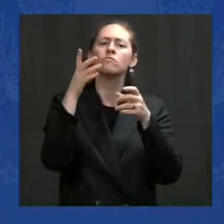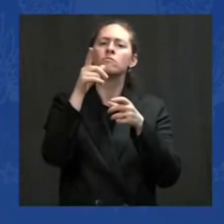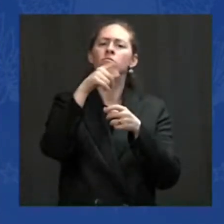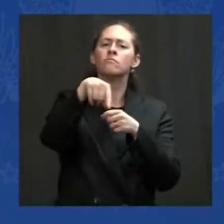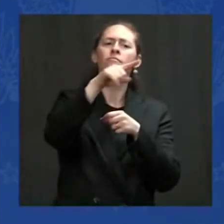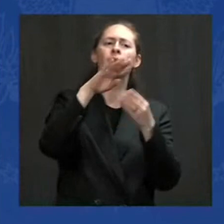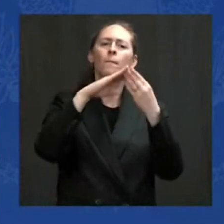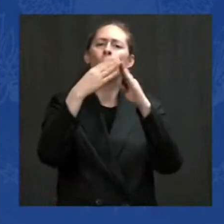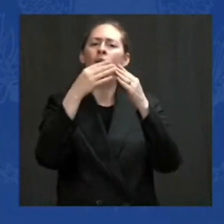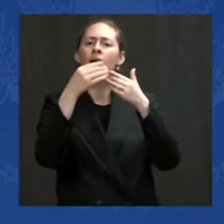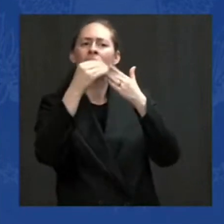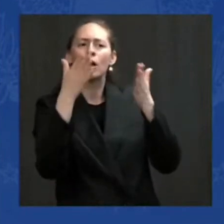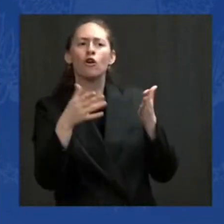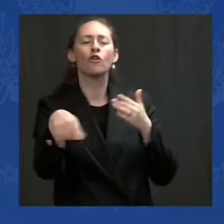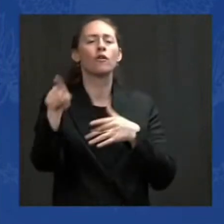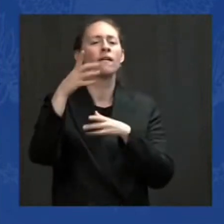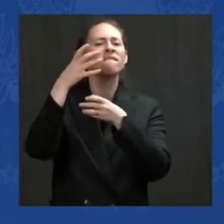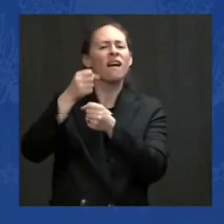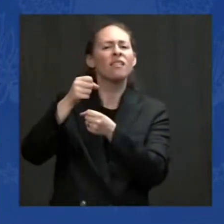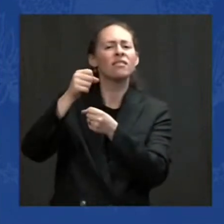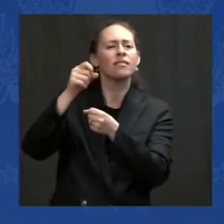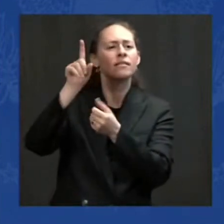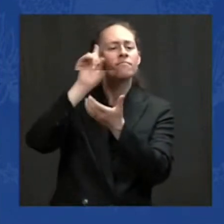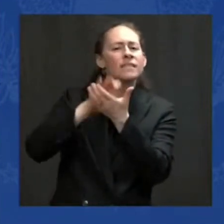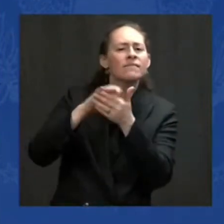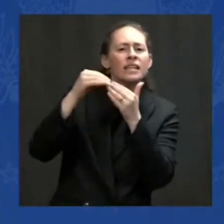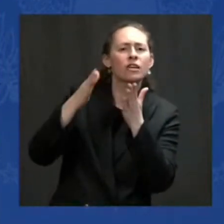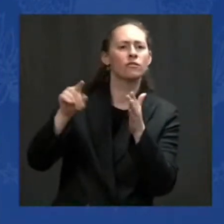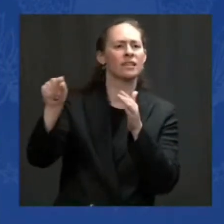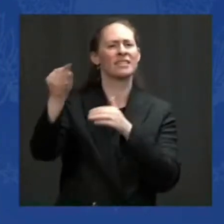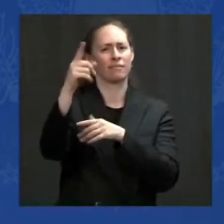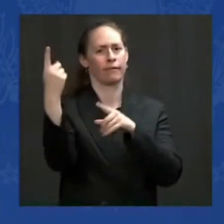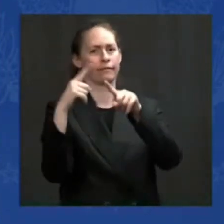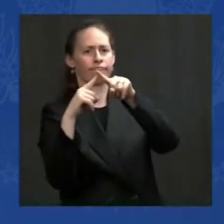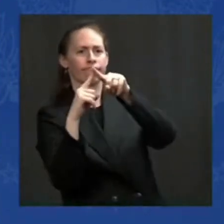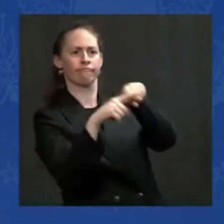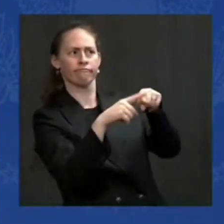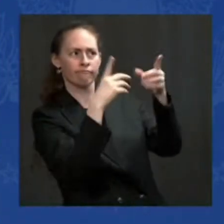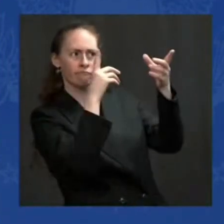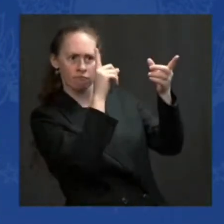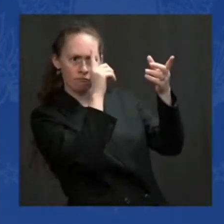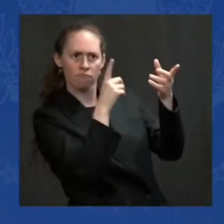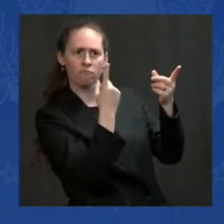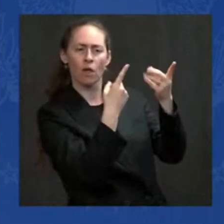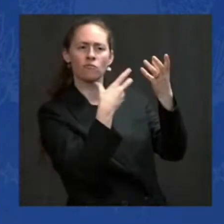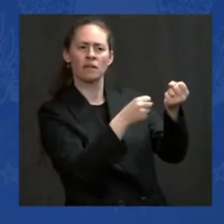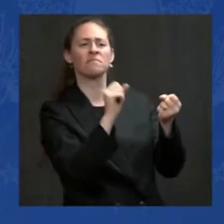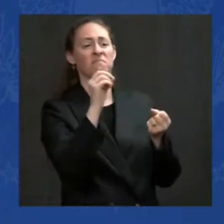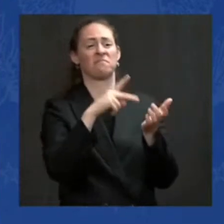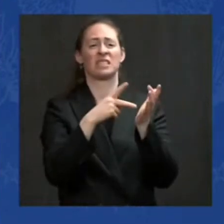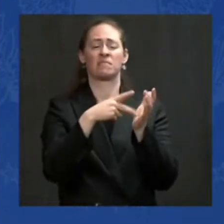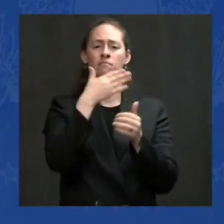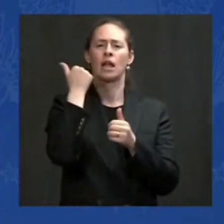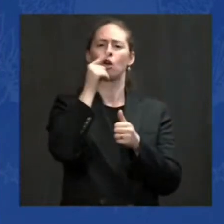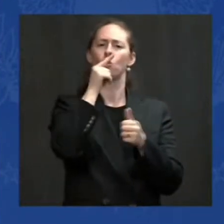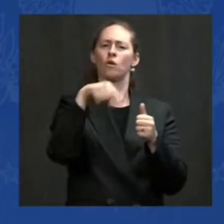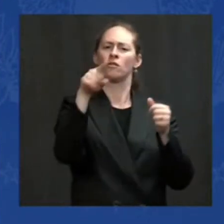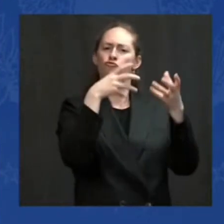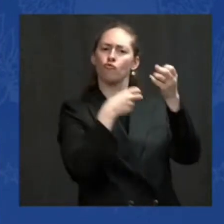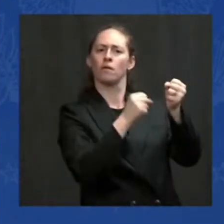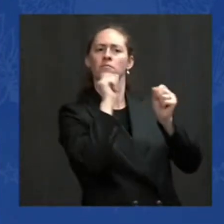faith leaders, community leaders. So as part of our efforts, trusted messengers may go door to